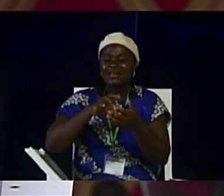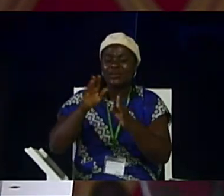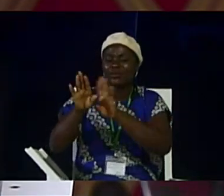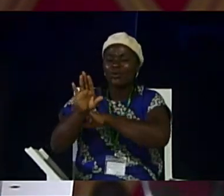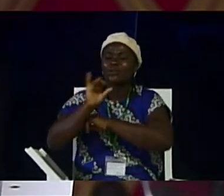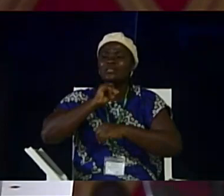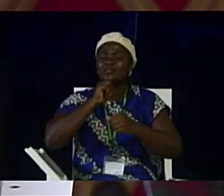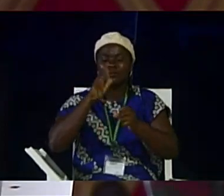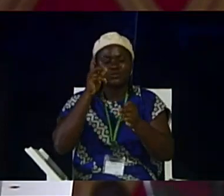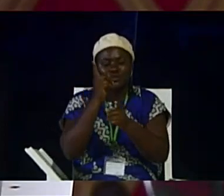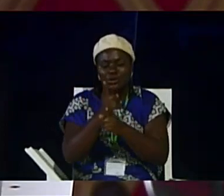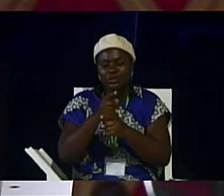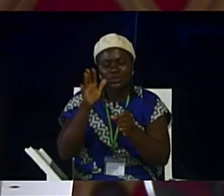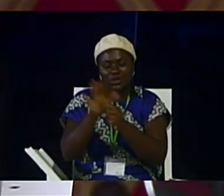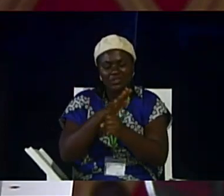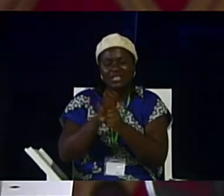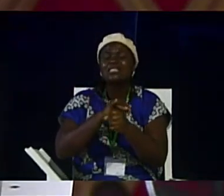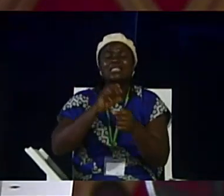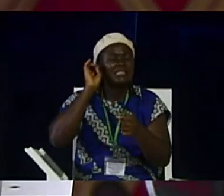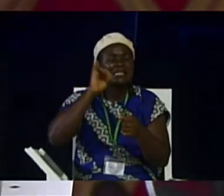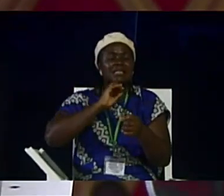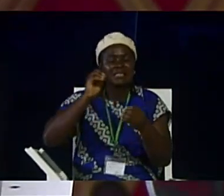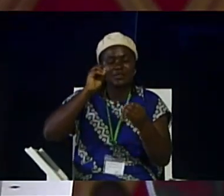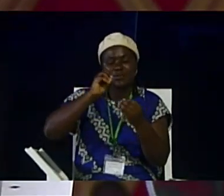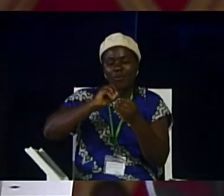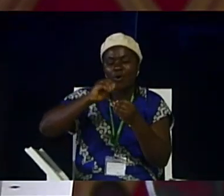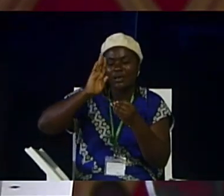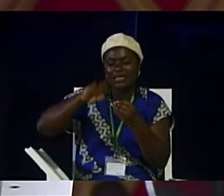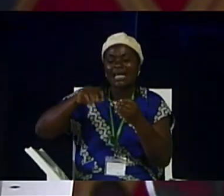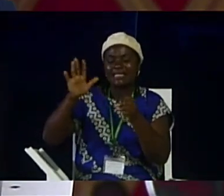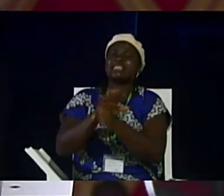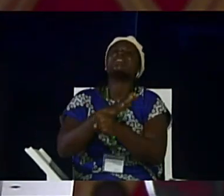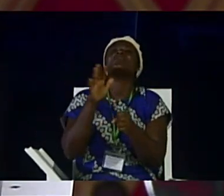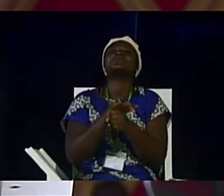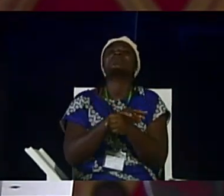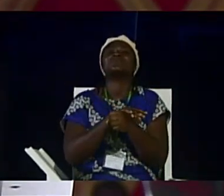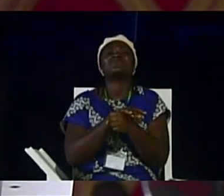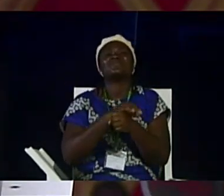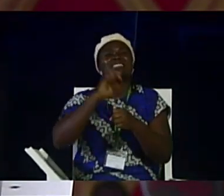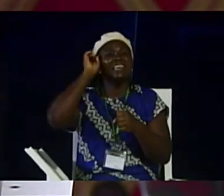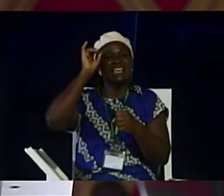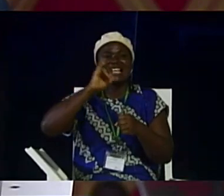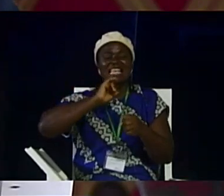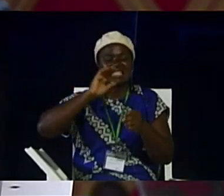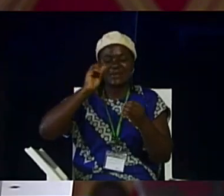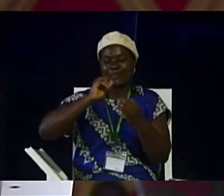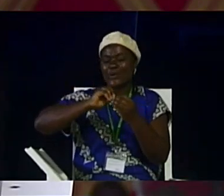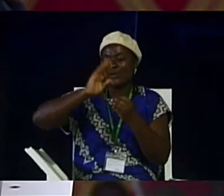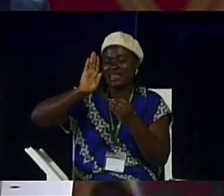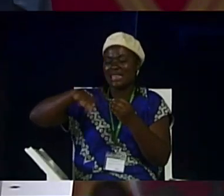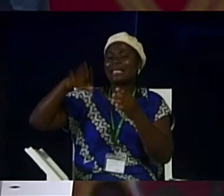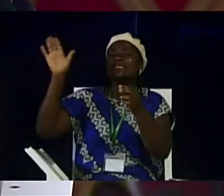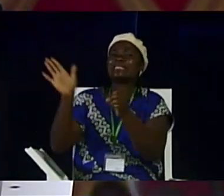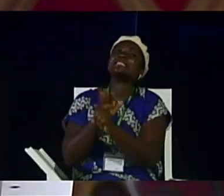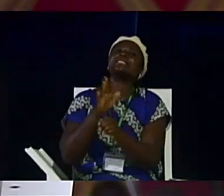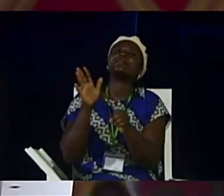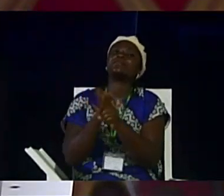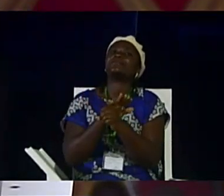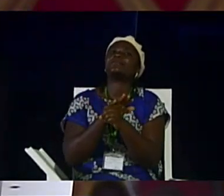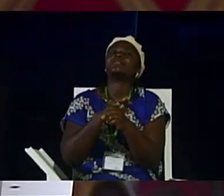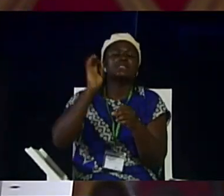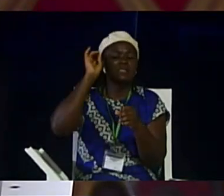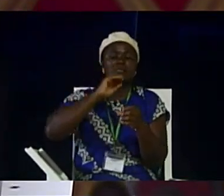sufficient, but he is more than enough. He is more than